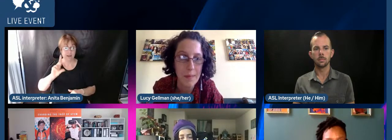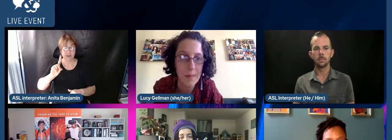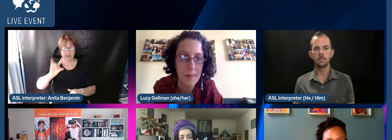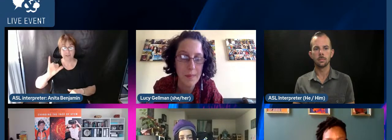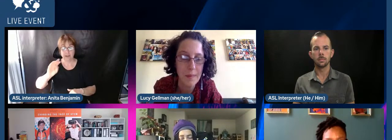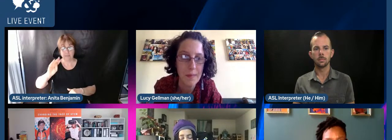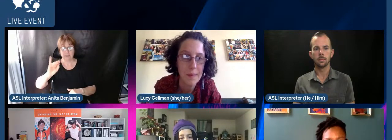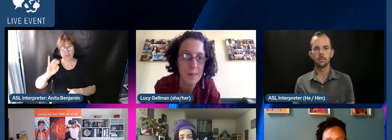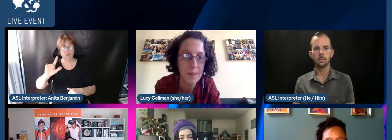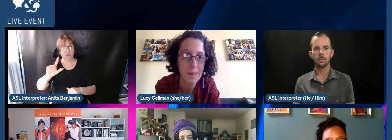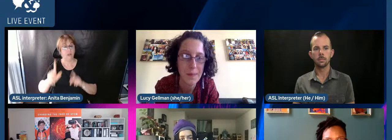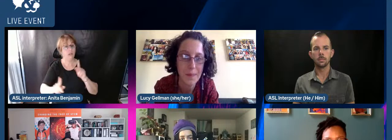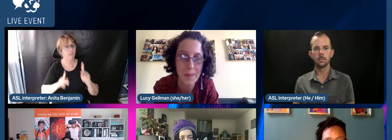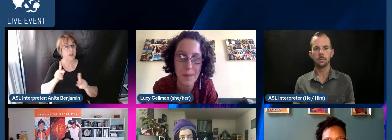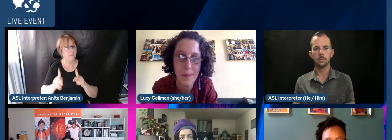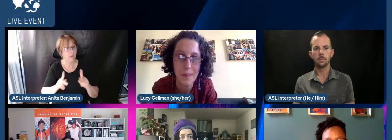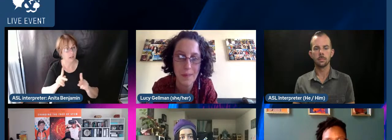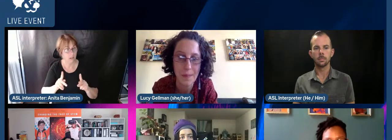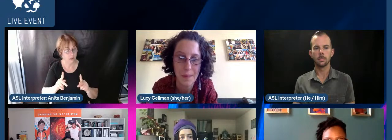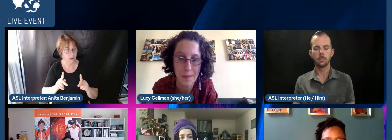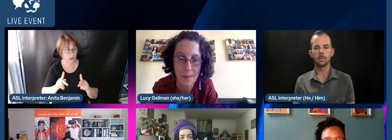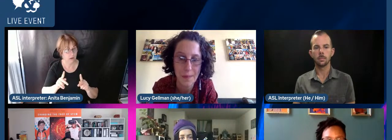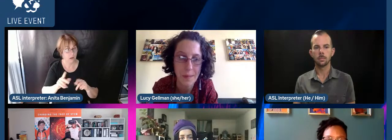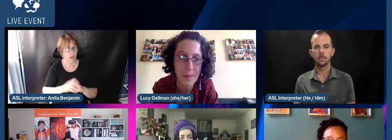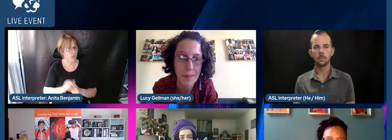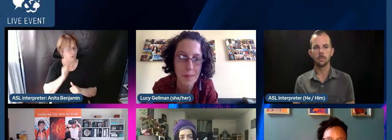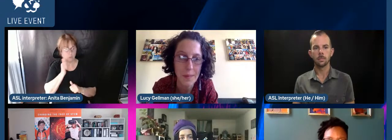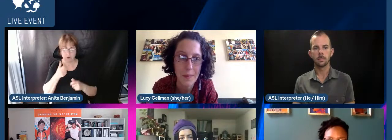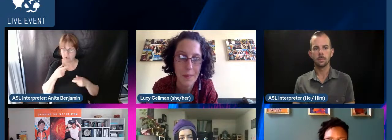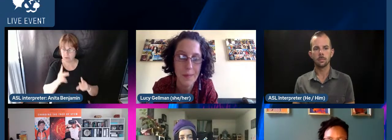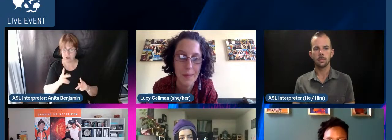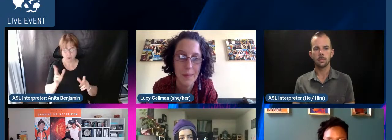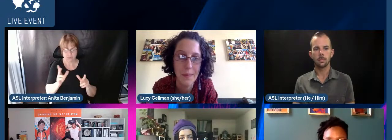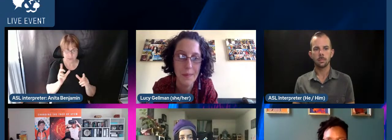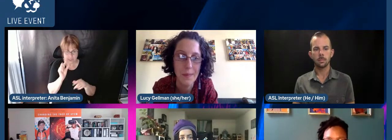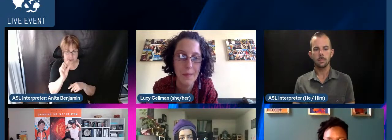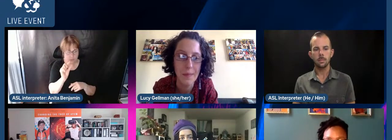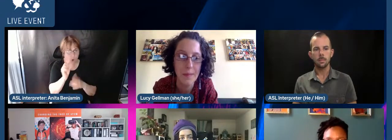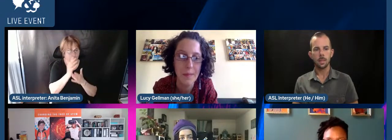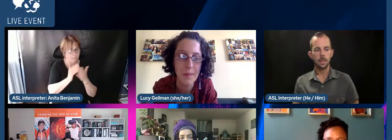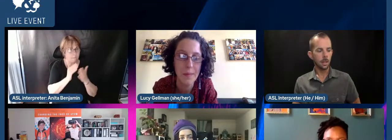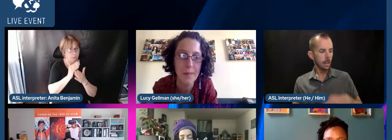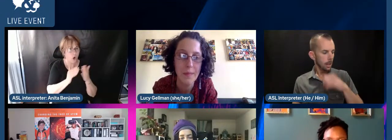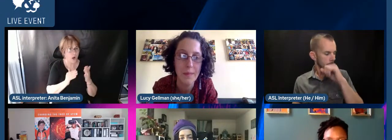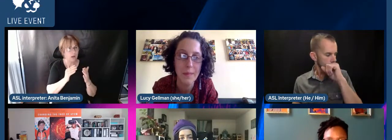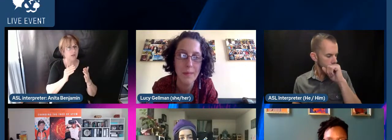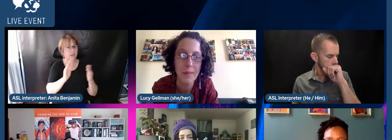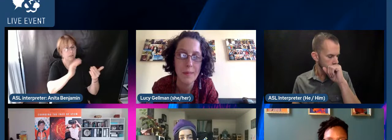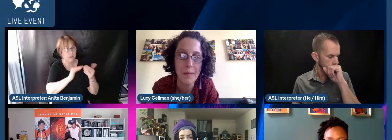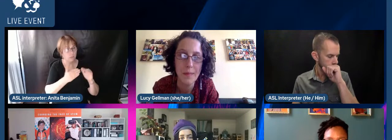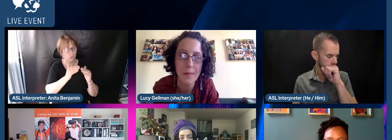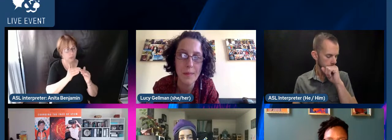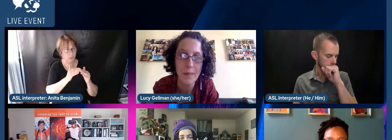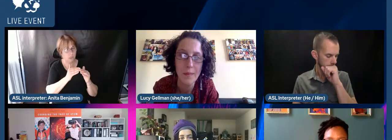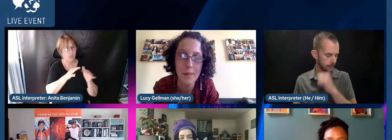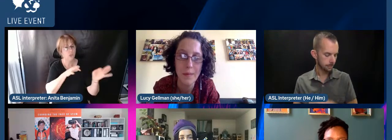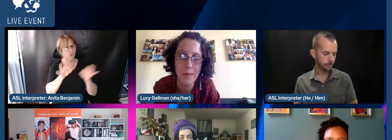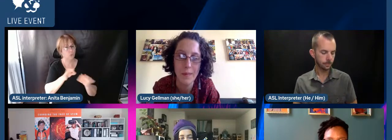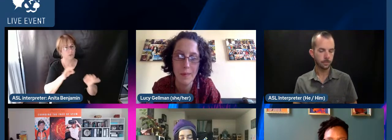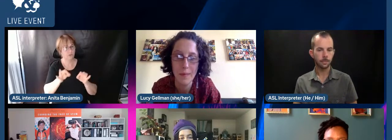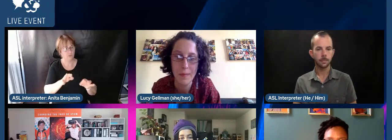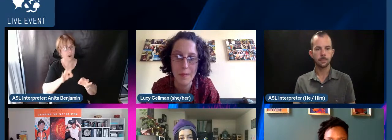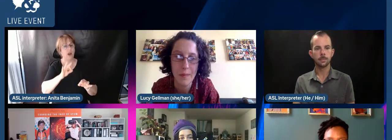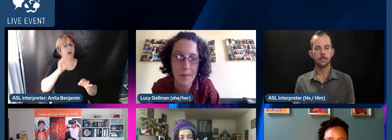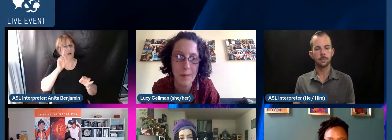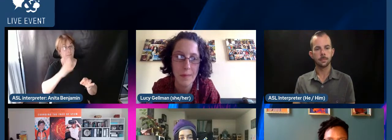allow that small part of my life, that small community, to define what community I